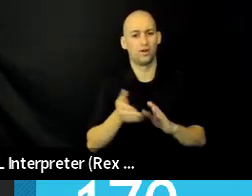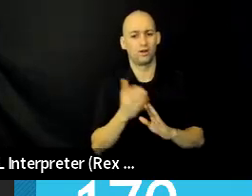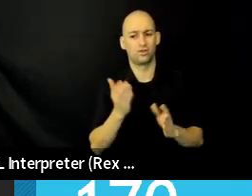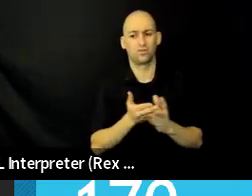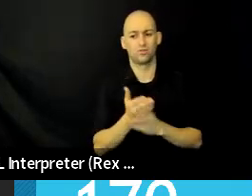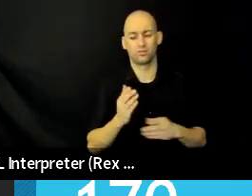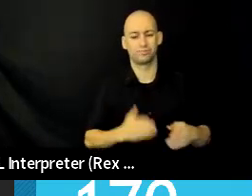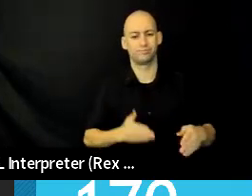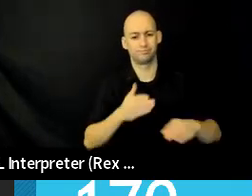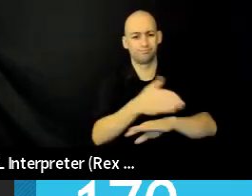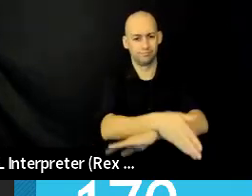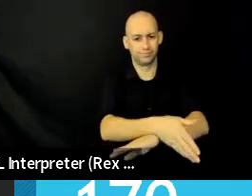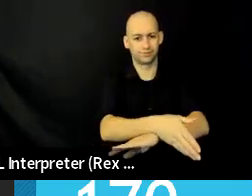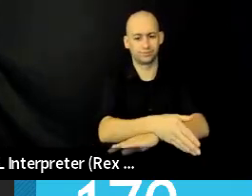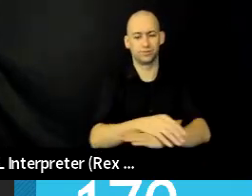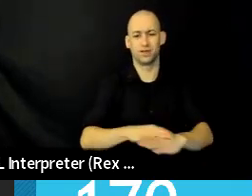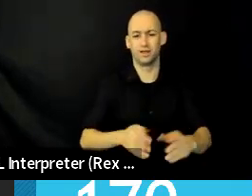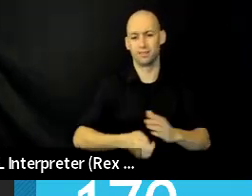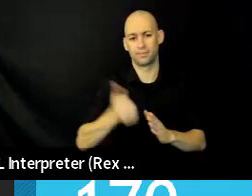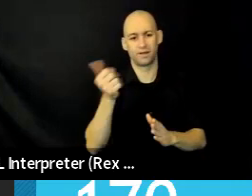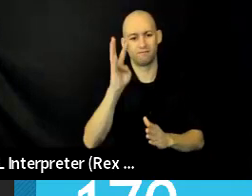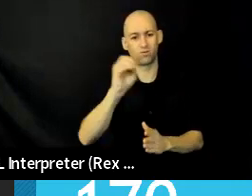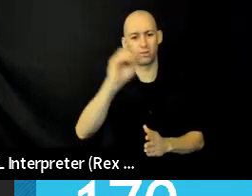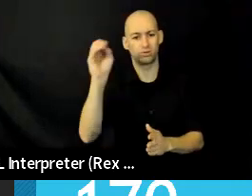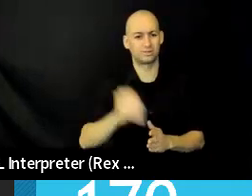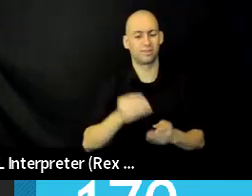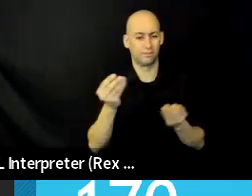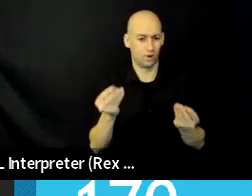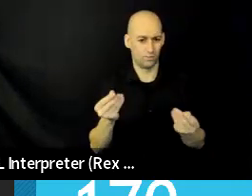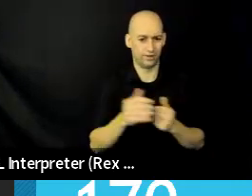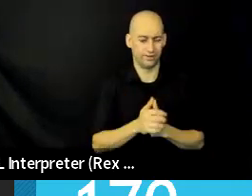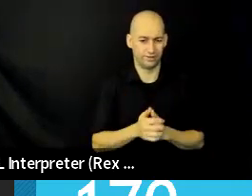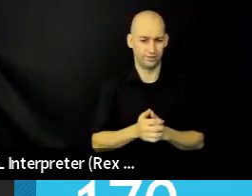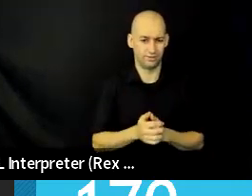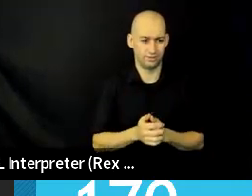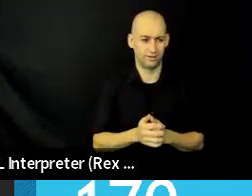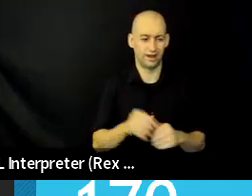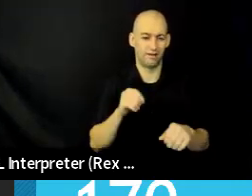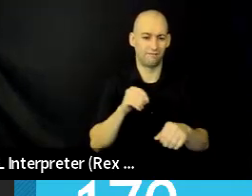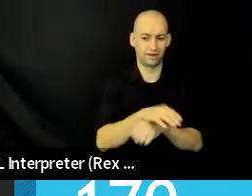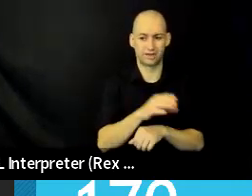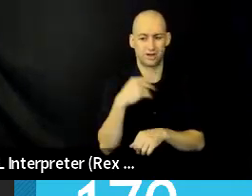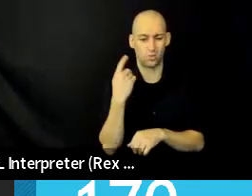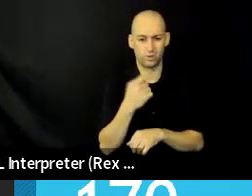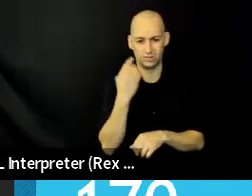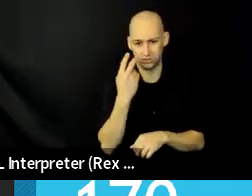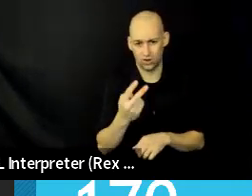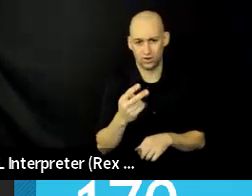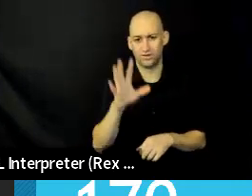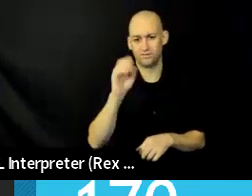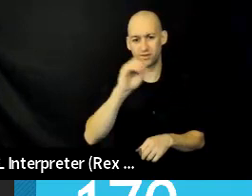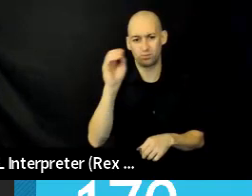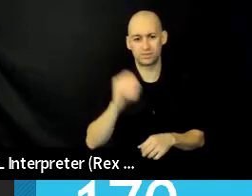bisecting it and eliminating 40% of the property and affecting, as we saw, 50% of the traffic